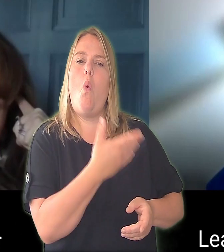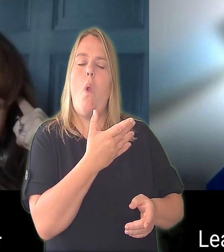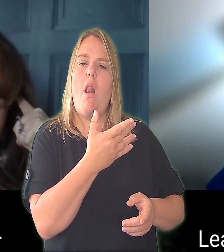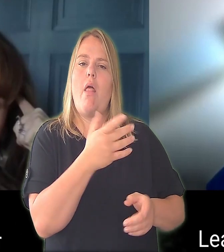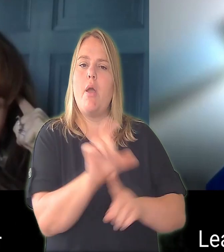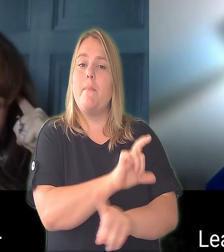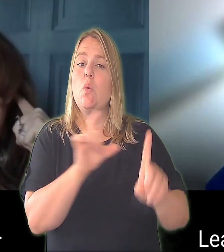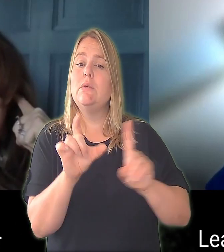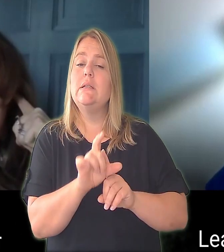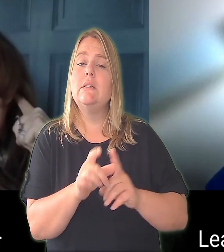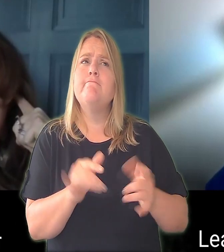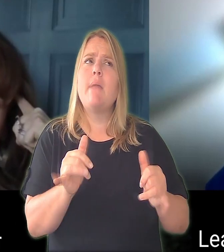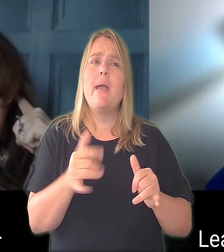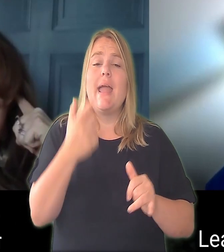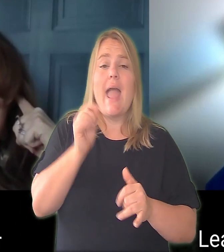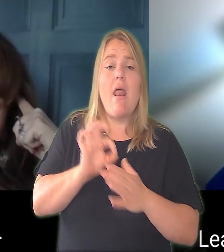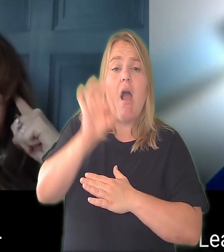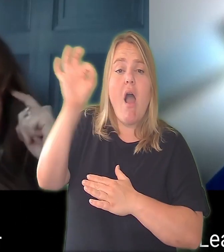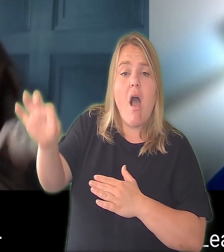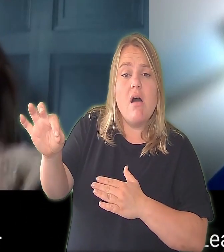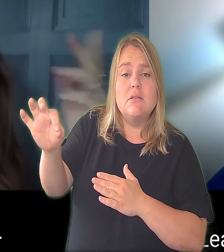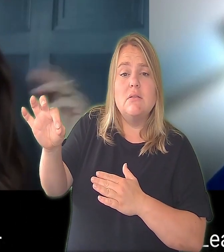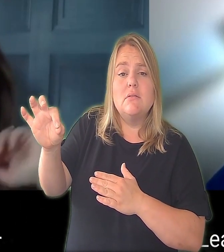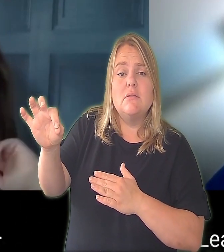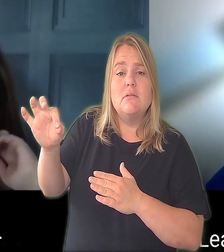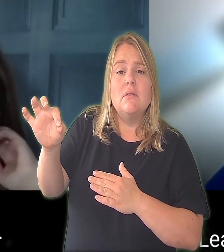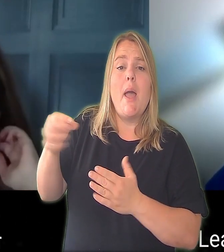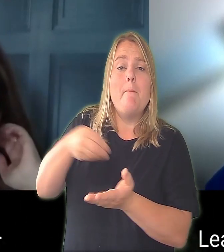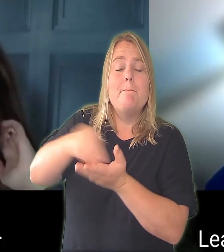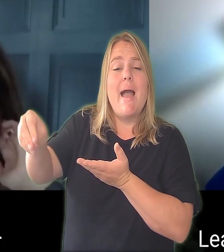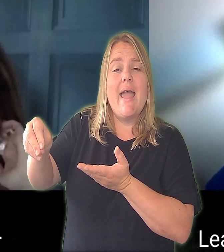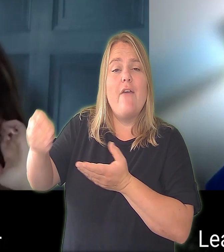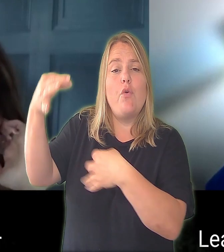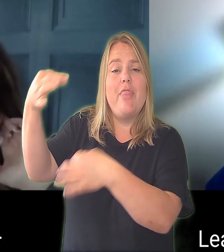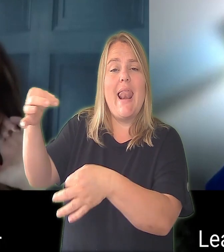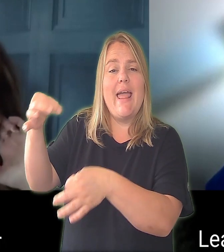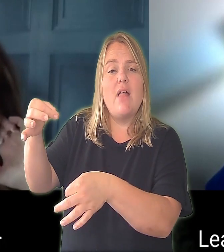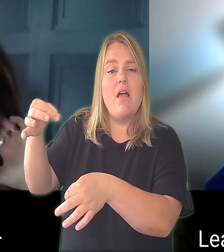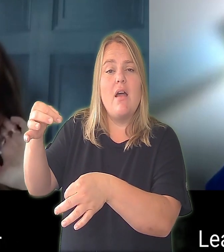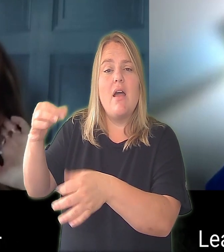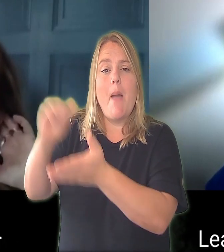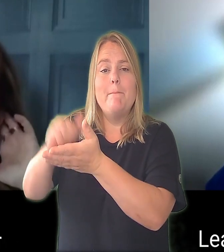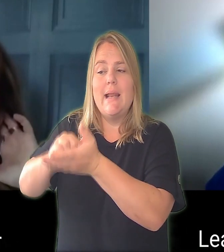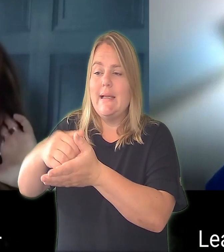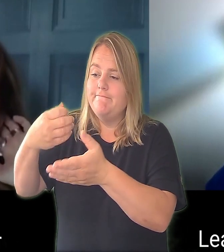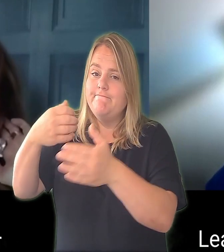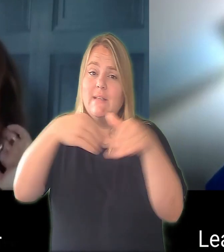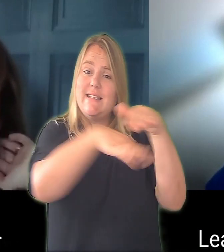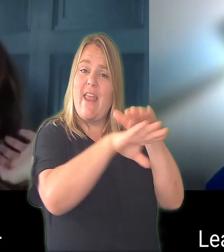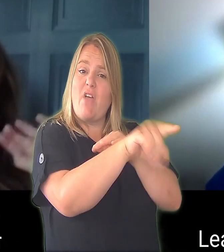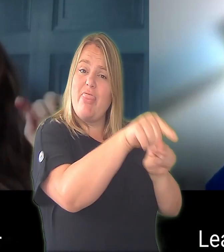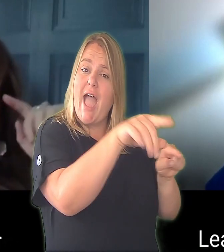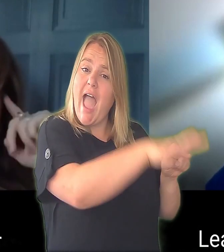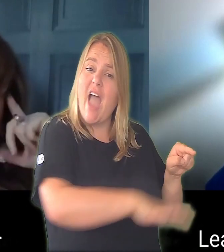get a quote for them to just do that neighbourhood, then we'll do the other parts of town as best as we could. We can't guarantee to